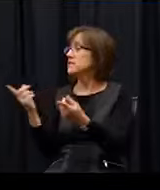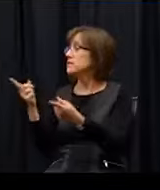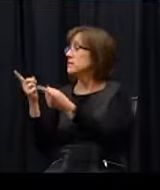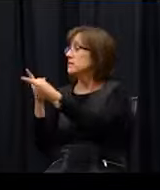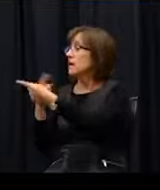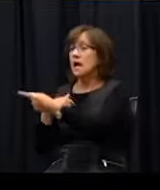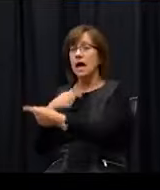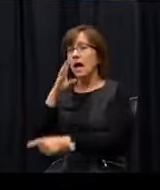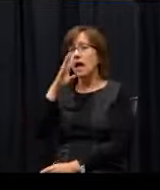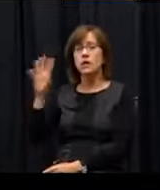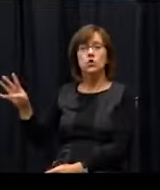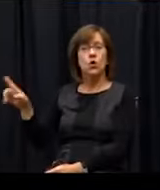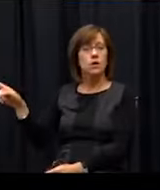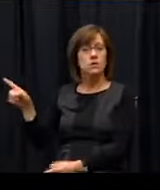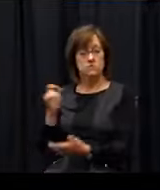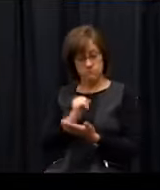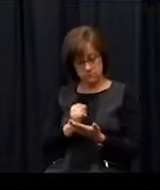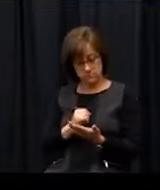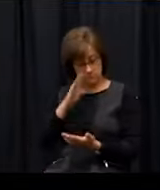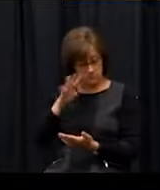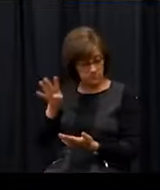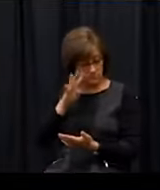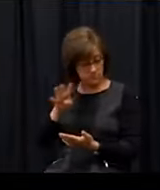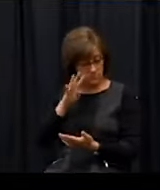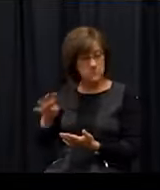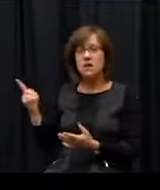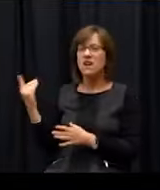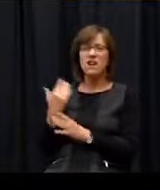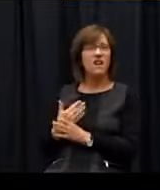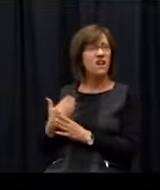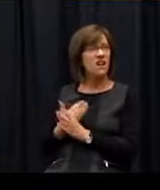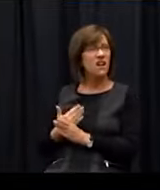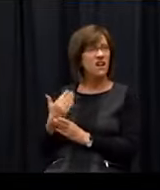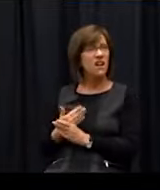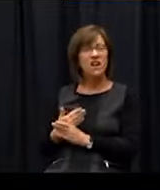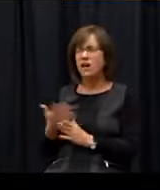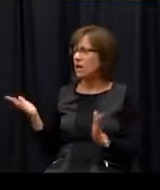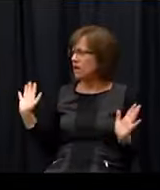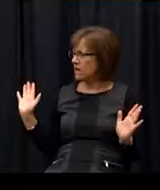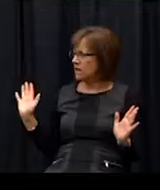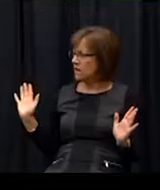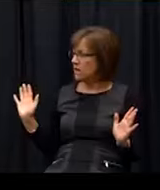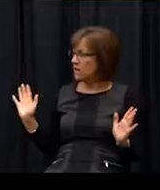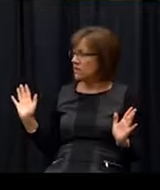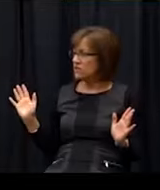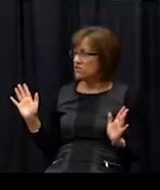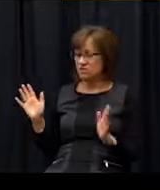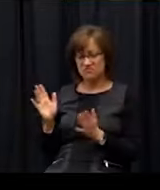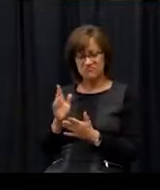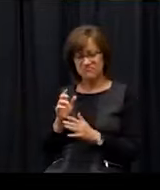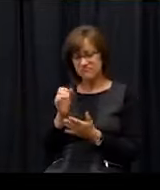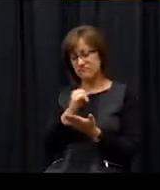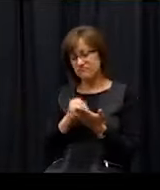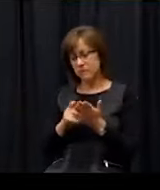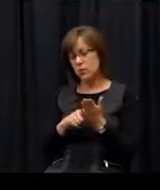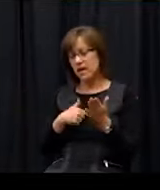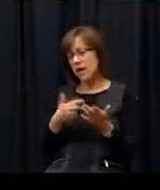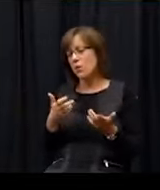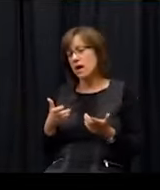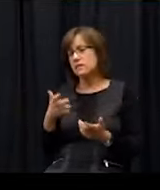You ignored her. Interesting. It was irritating. It wasn't. I was like, and then I just kept doing what I wanted